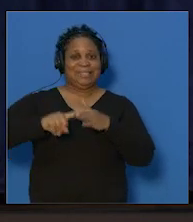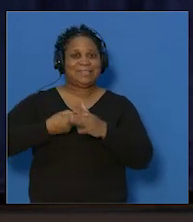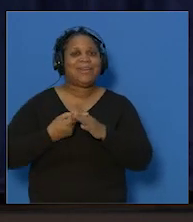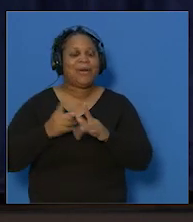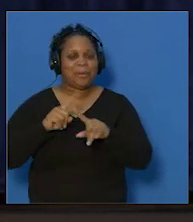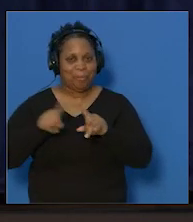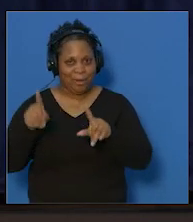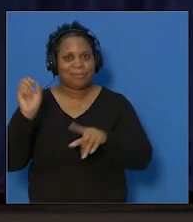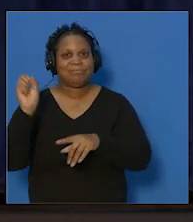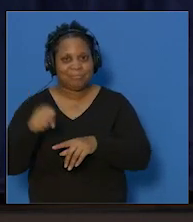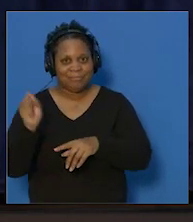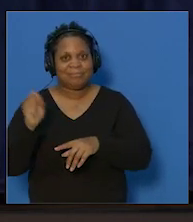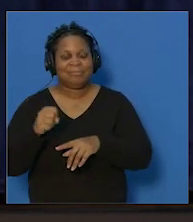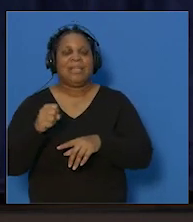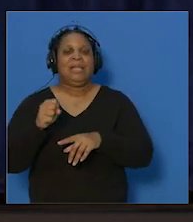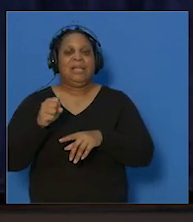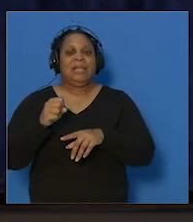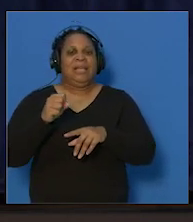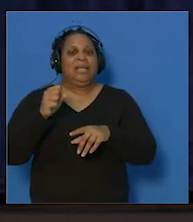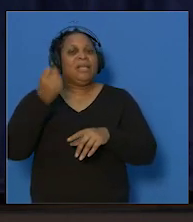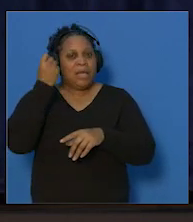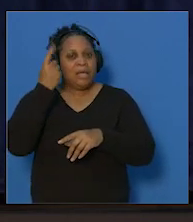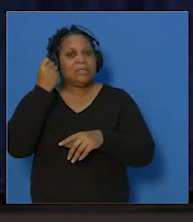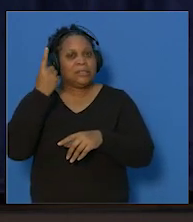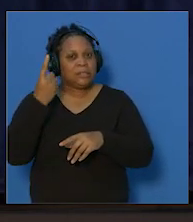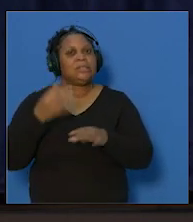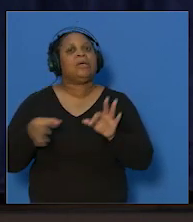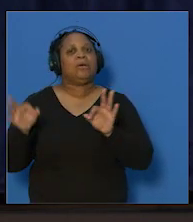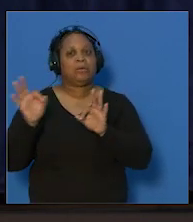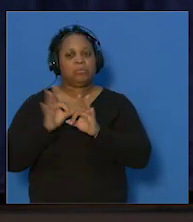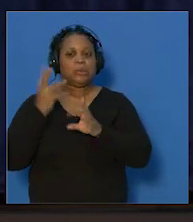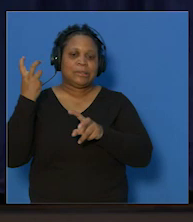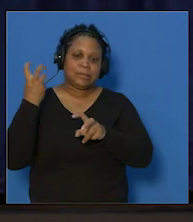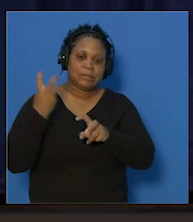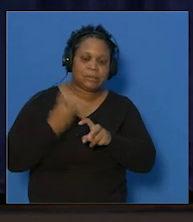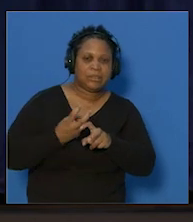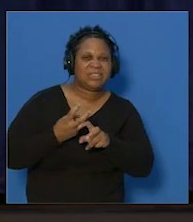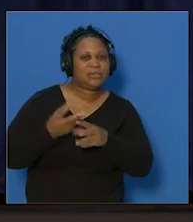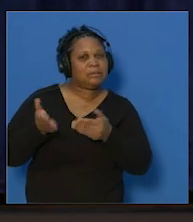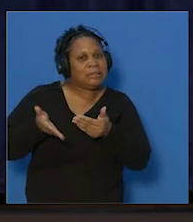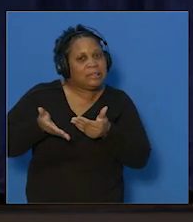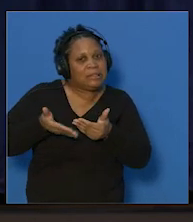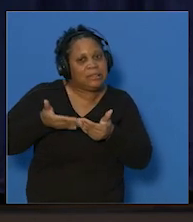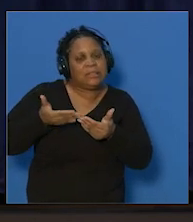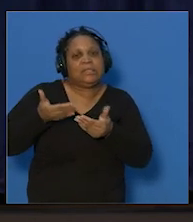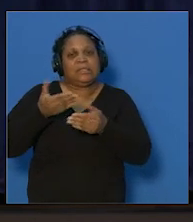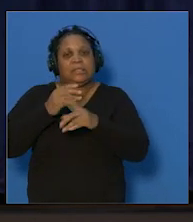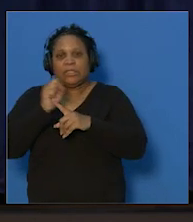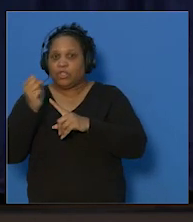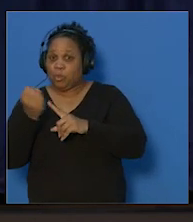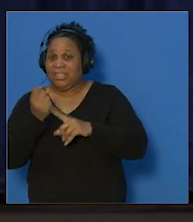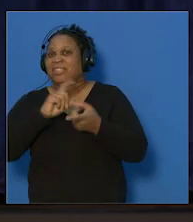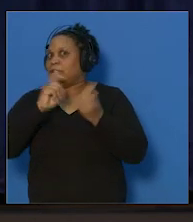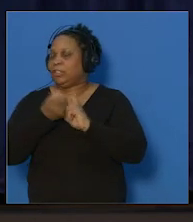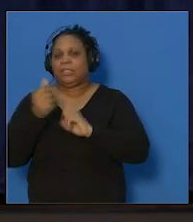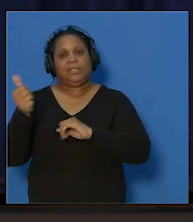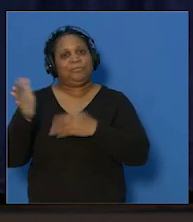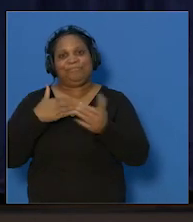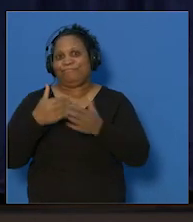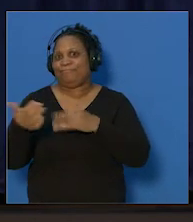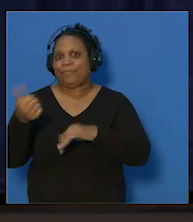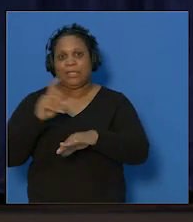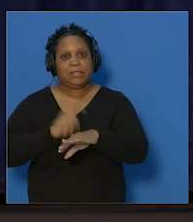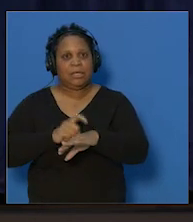it is important for us to understand that we are still in a very difficult and delicate situation that can change at any time. It only takes